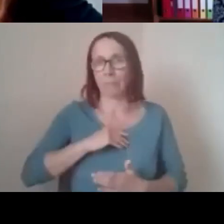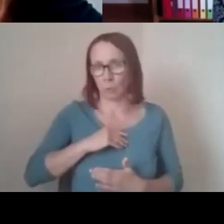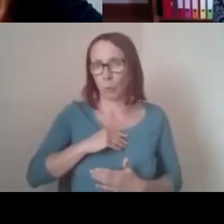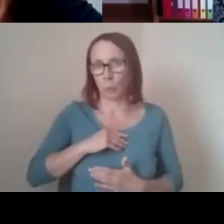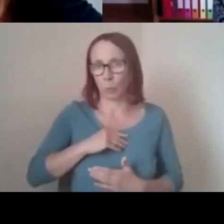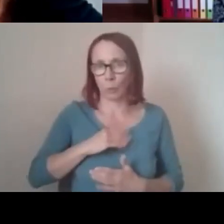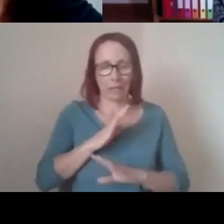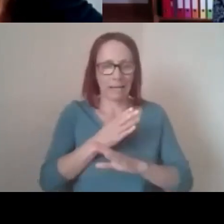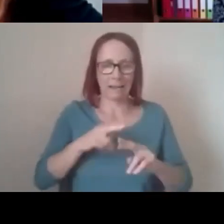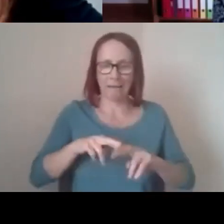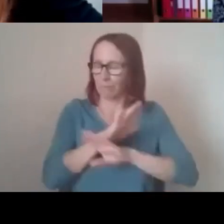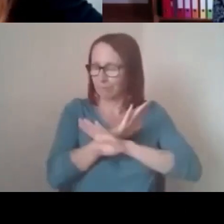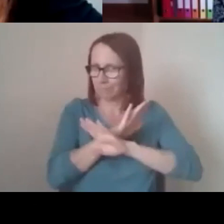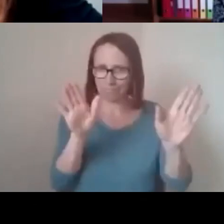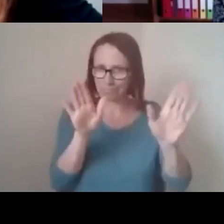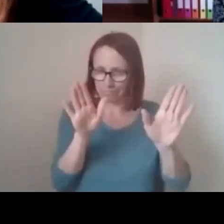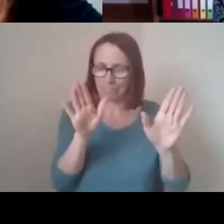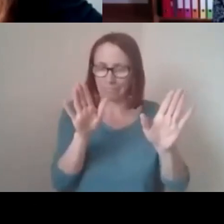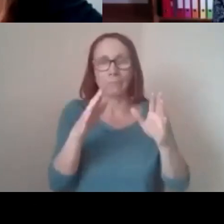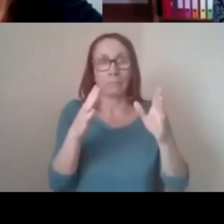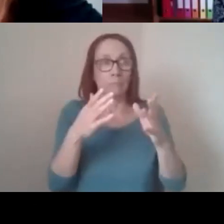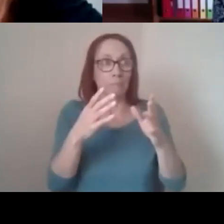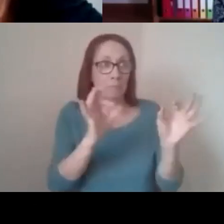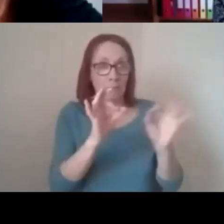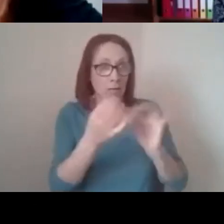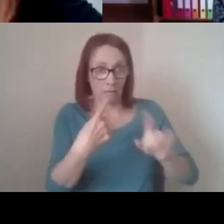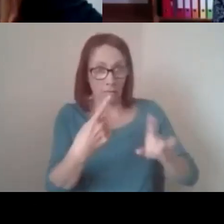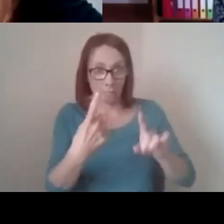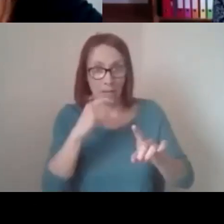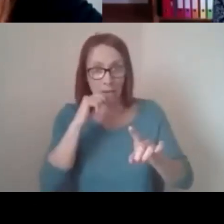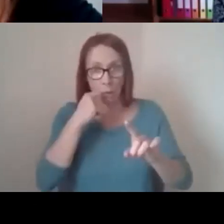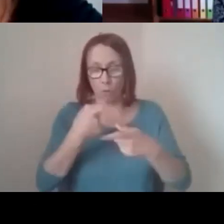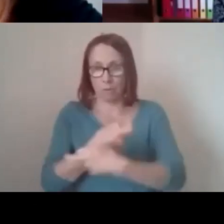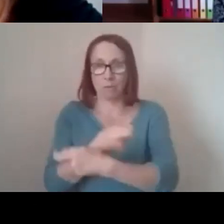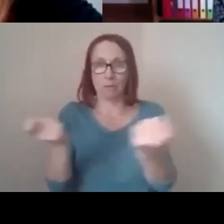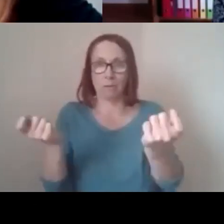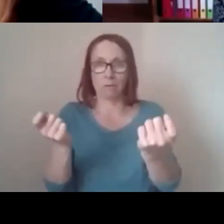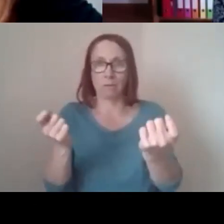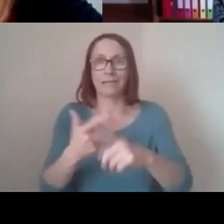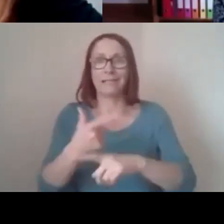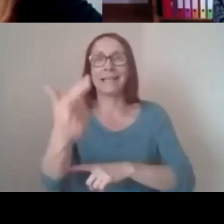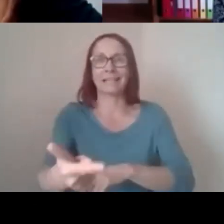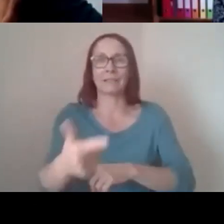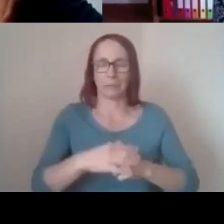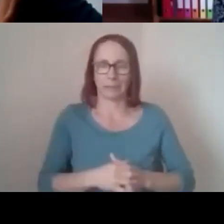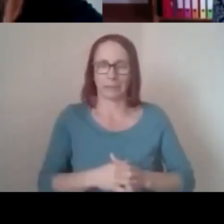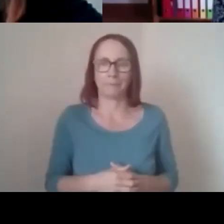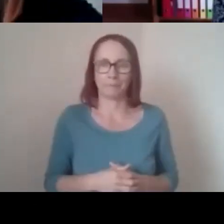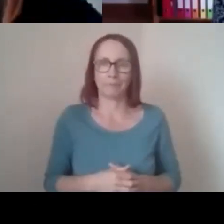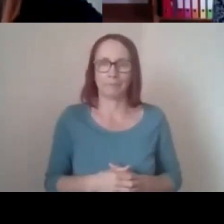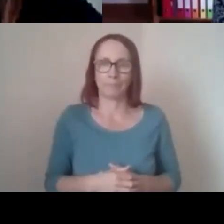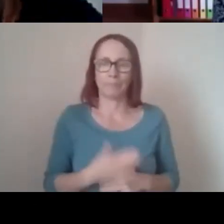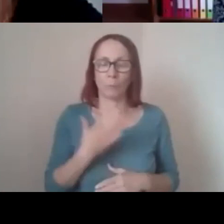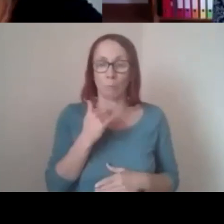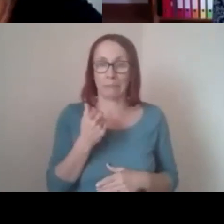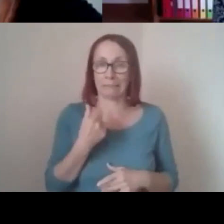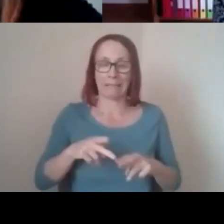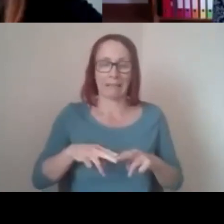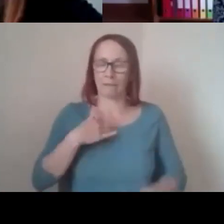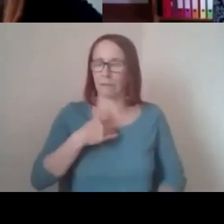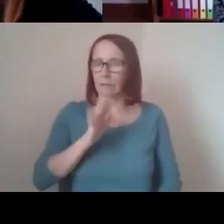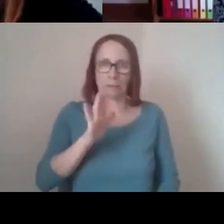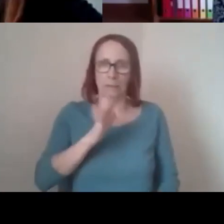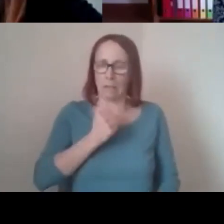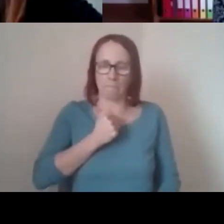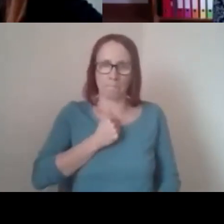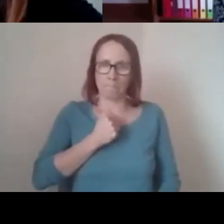share the email address that you registered with, and we'll do that this time next week. So please do let us know within the next week, or if you don't want your